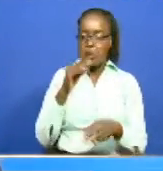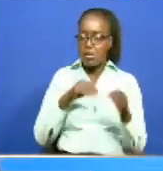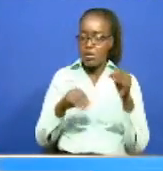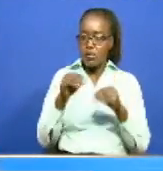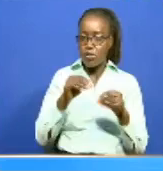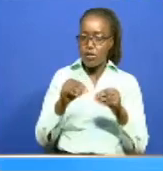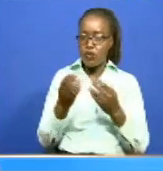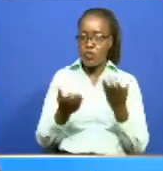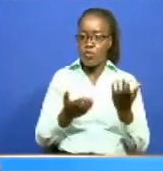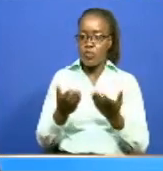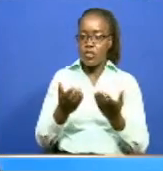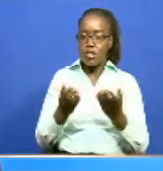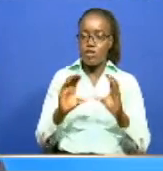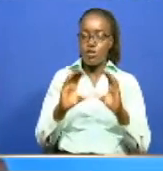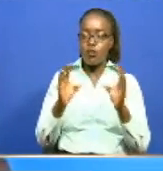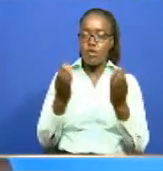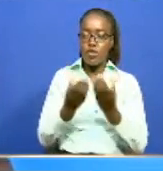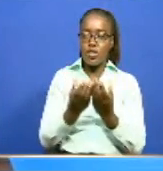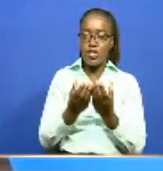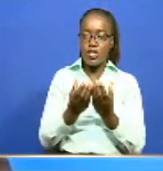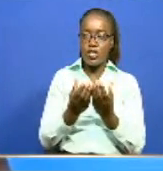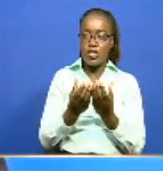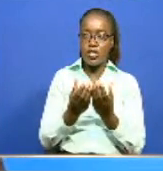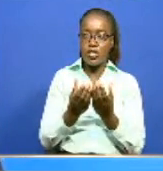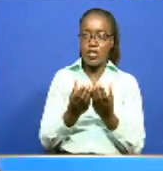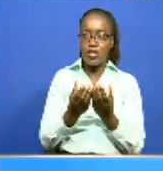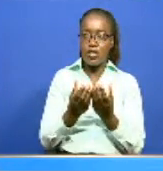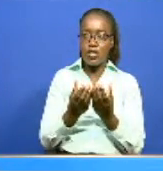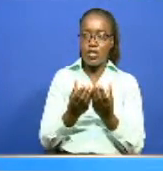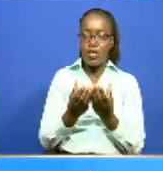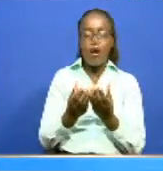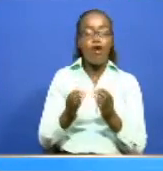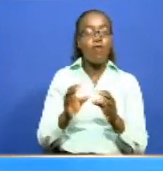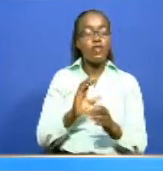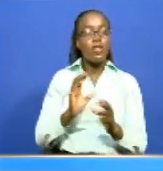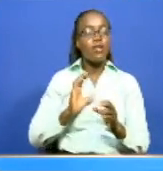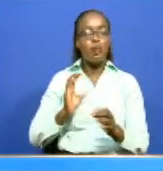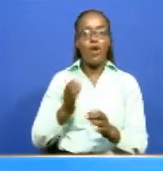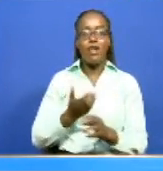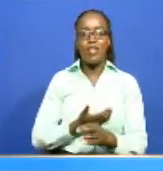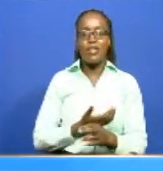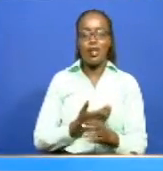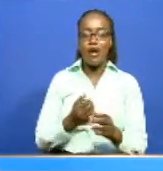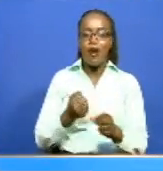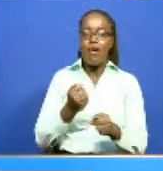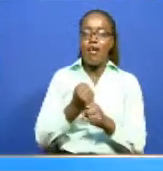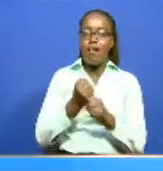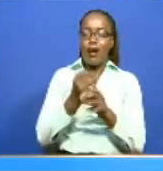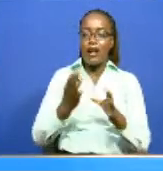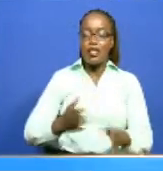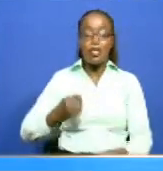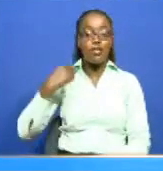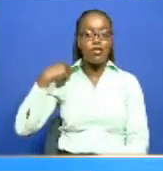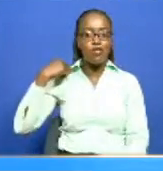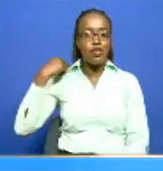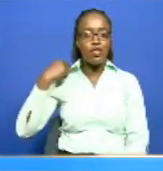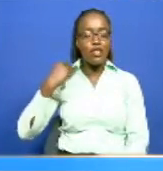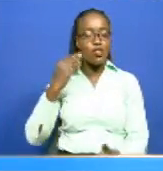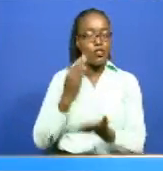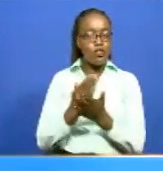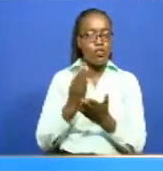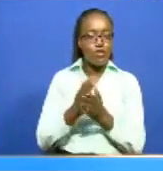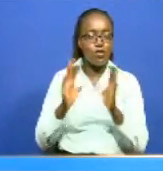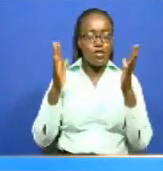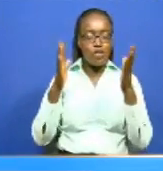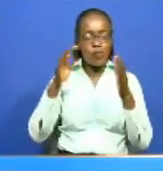the business community, noting the contributions of our community health volunteers and workers, who really, we have to celebrate